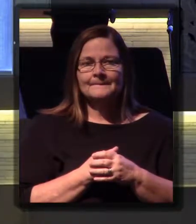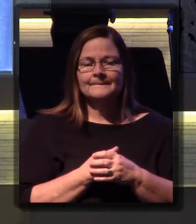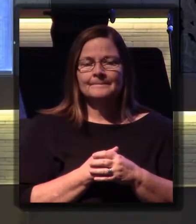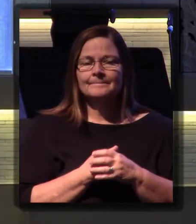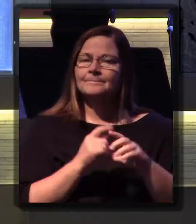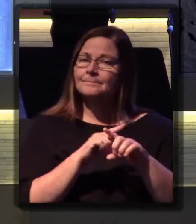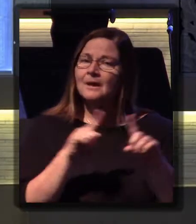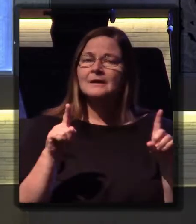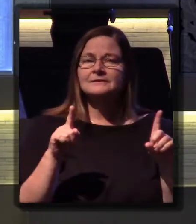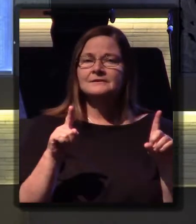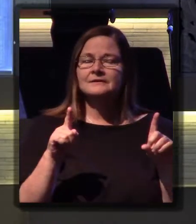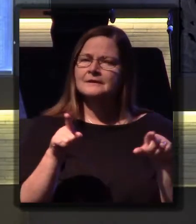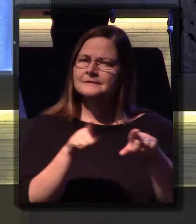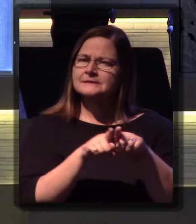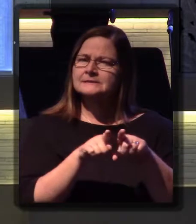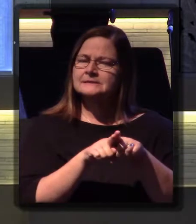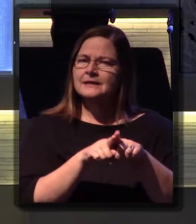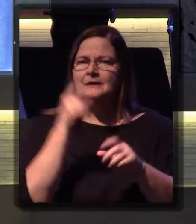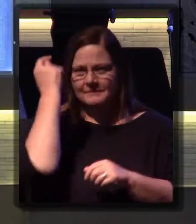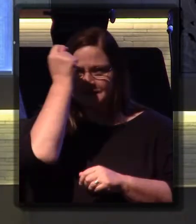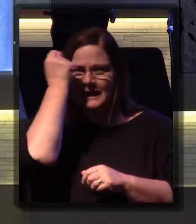sad, but